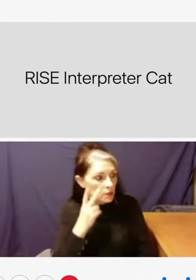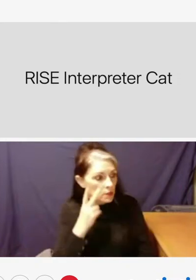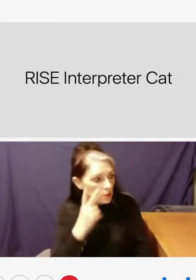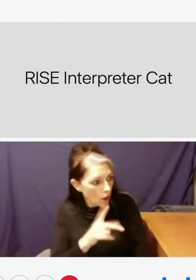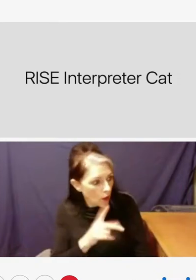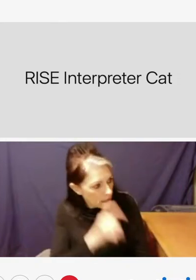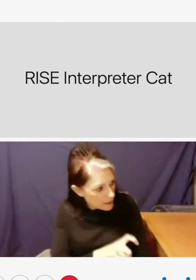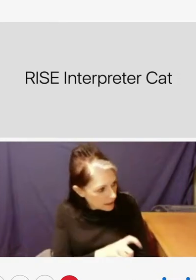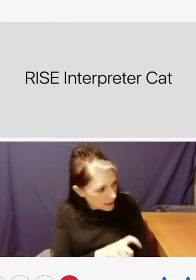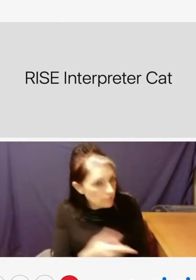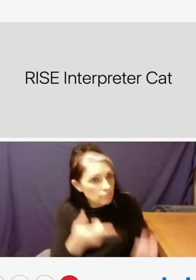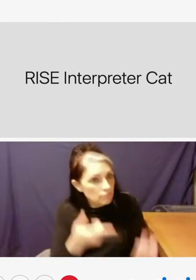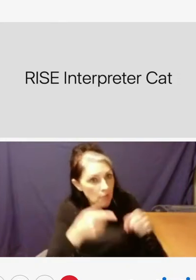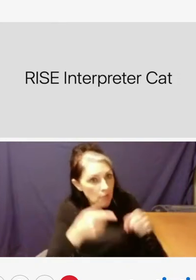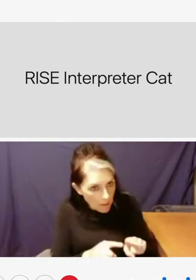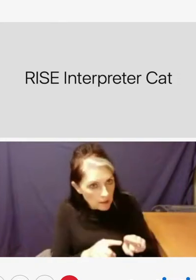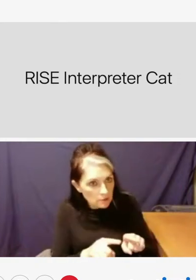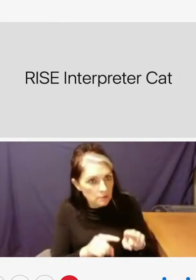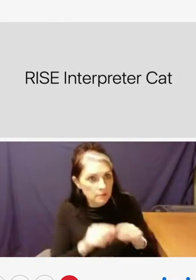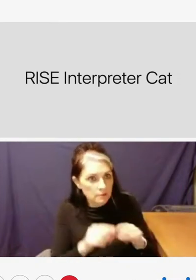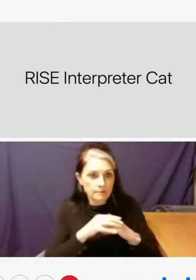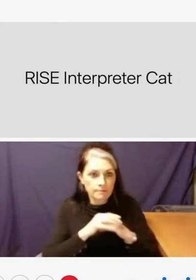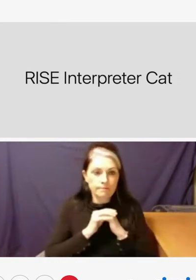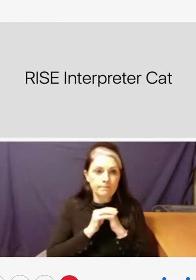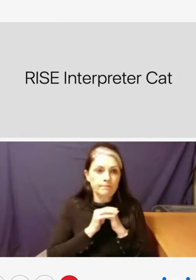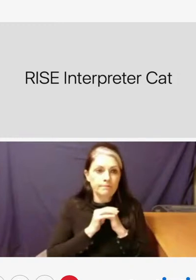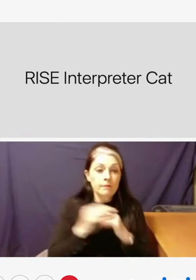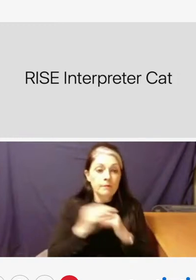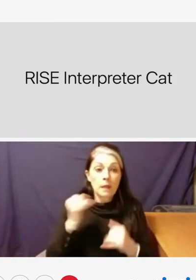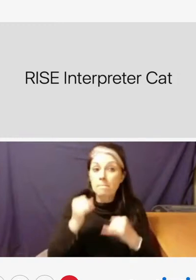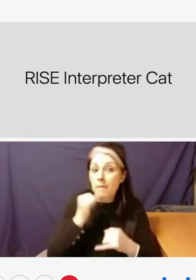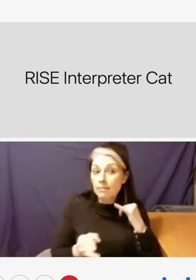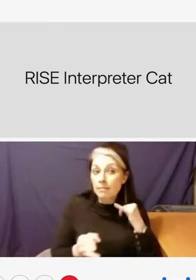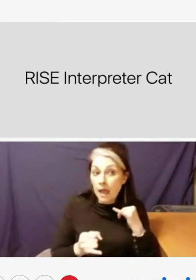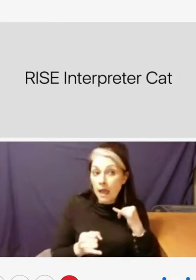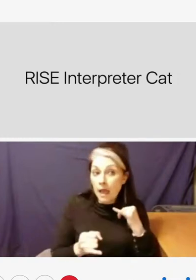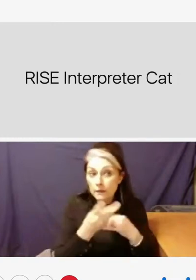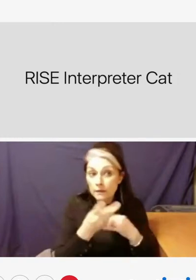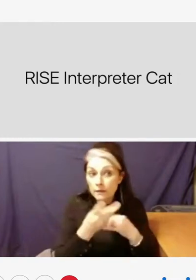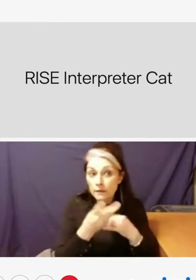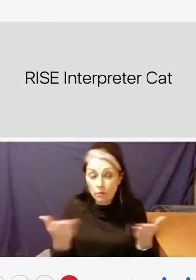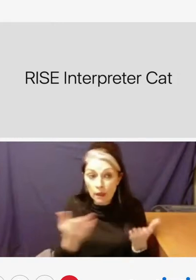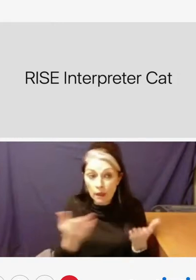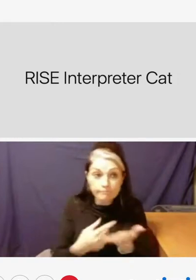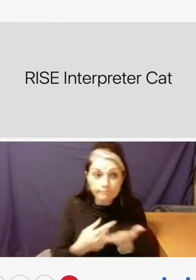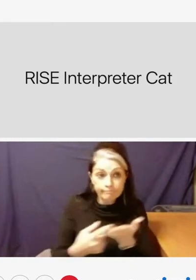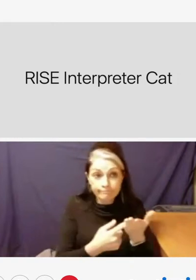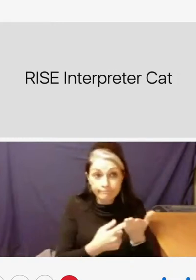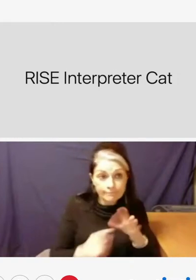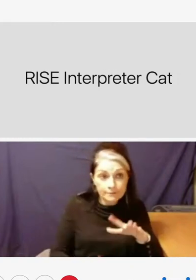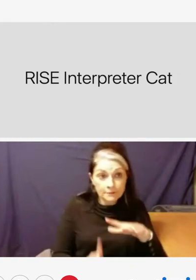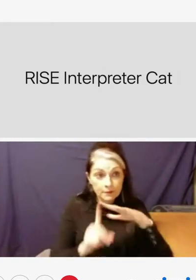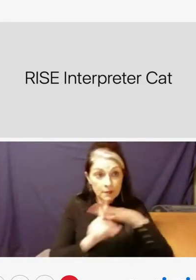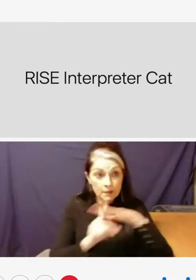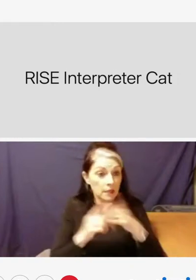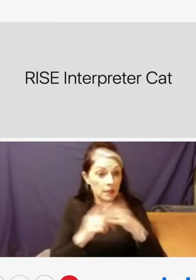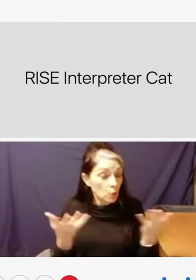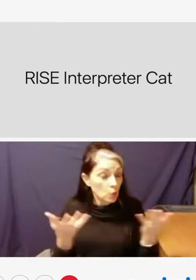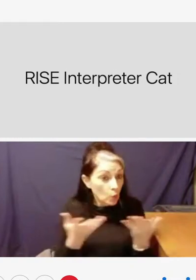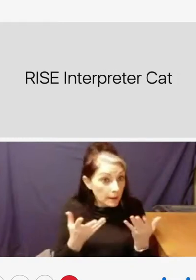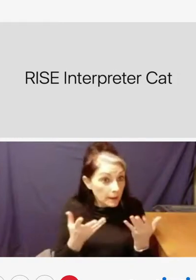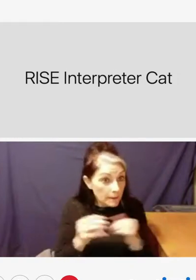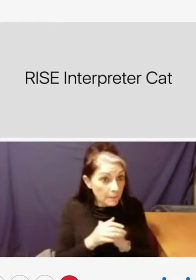happen and then my last uh couple of things I wanted to bring up were um uh